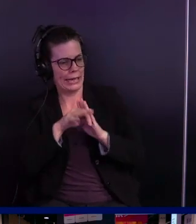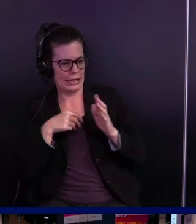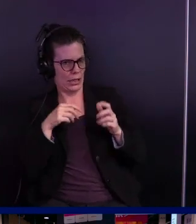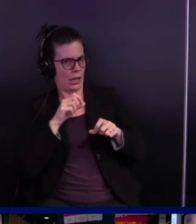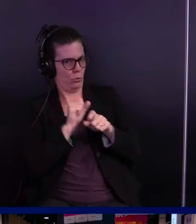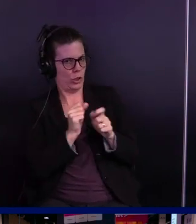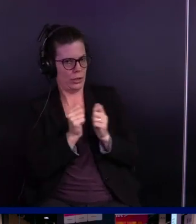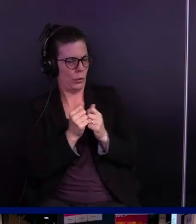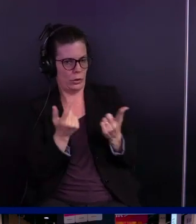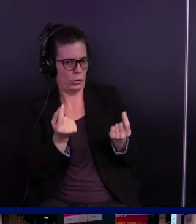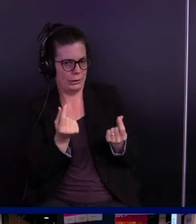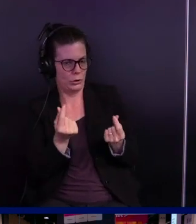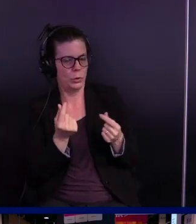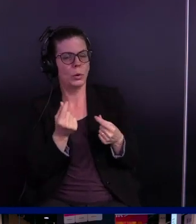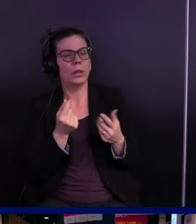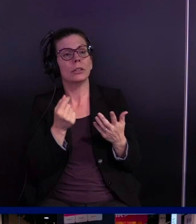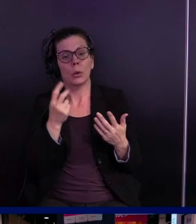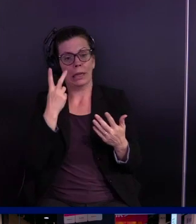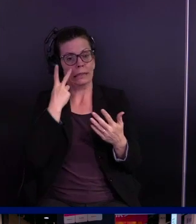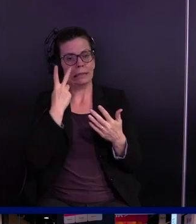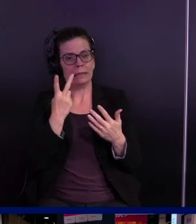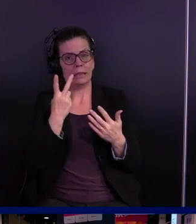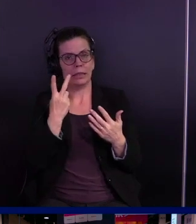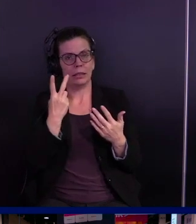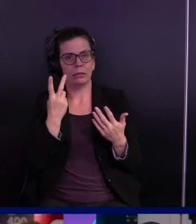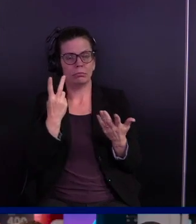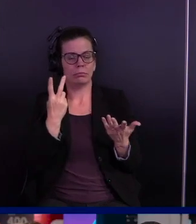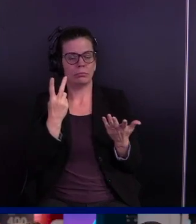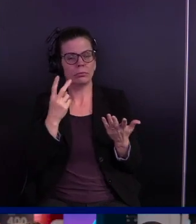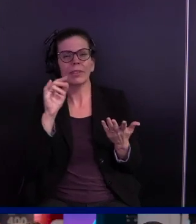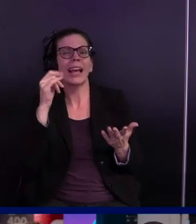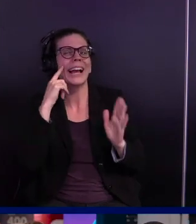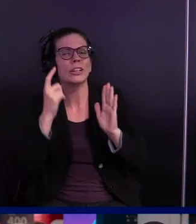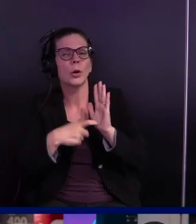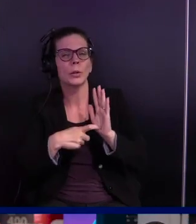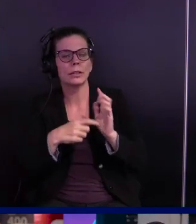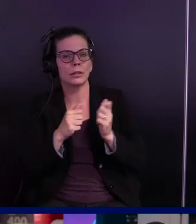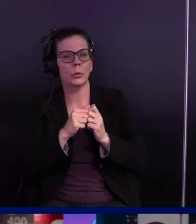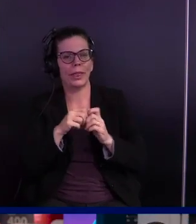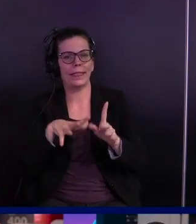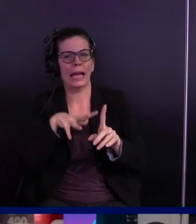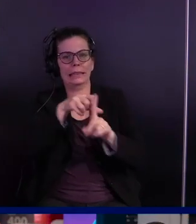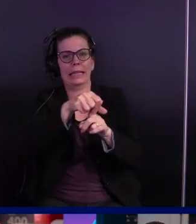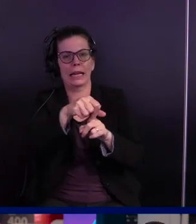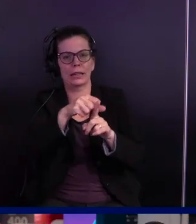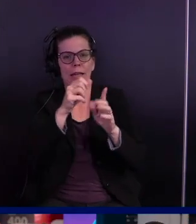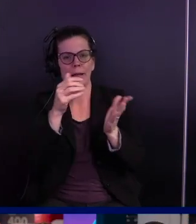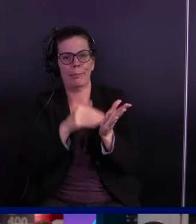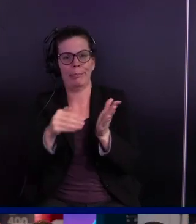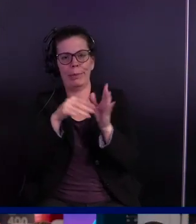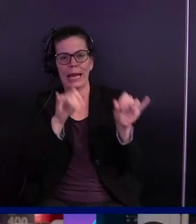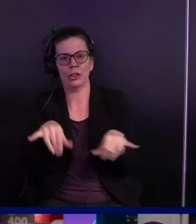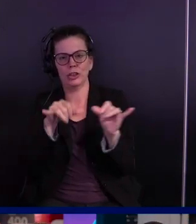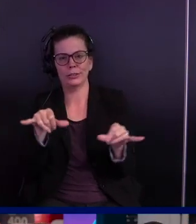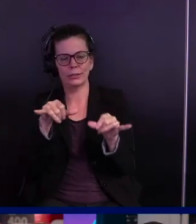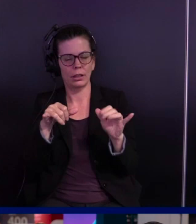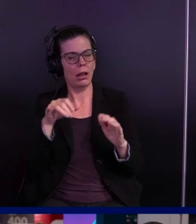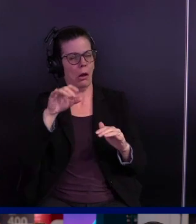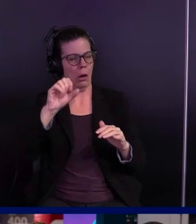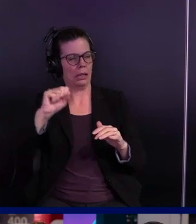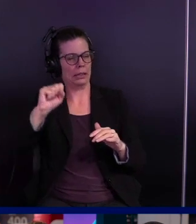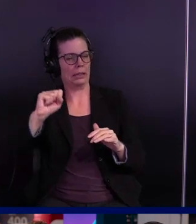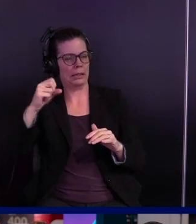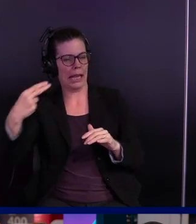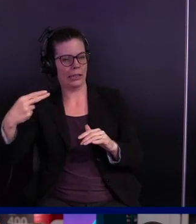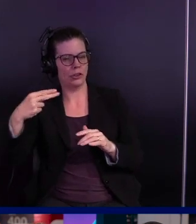with? Yeah. When I see like I noticed with attack patterns, you start to see like, oh, is this an SSH brute force?